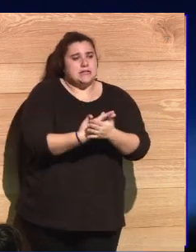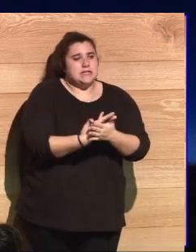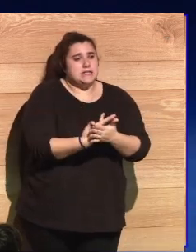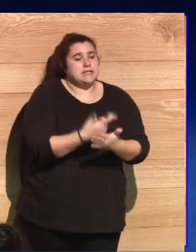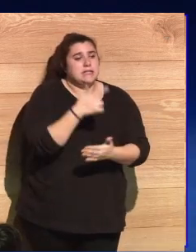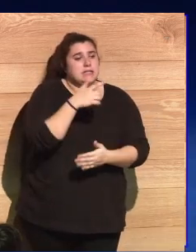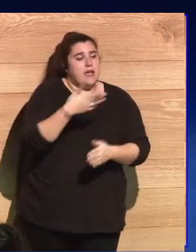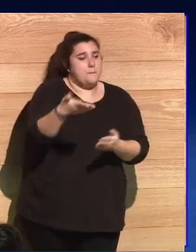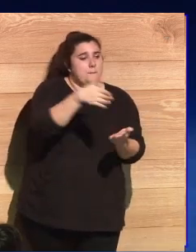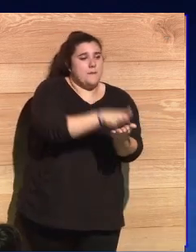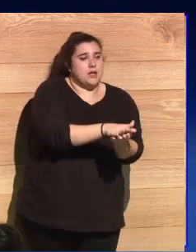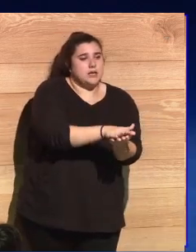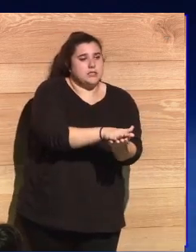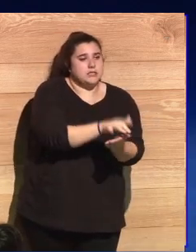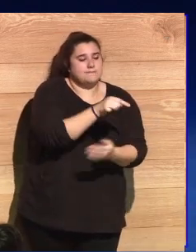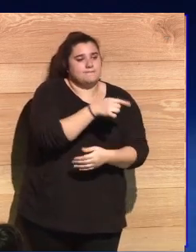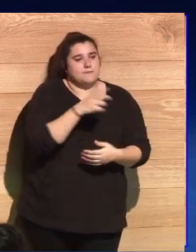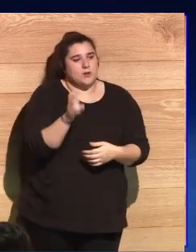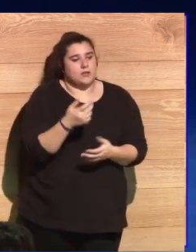I hope that answers your question.